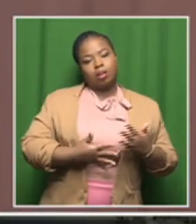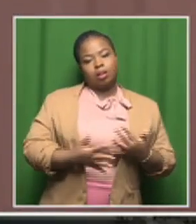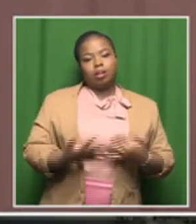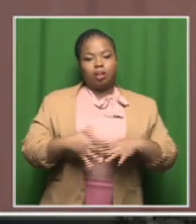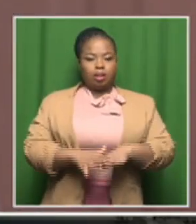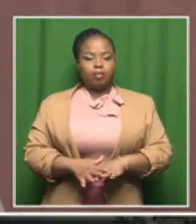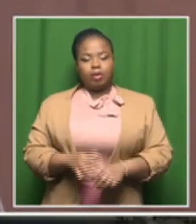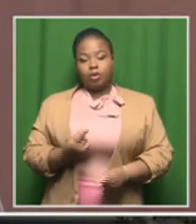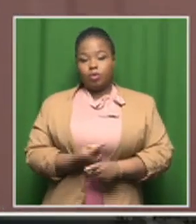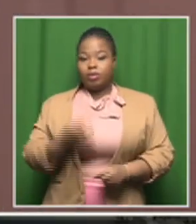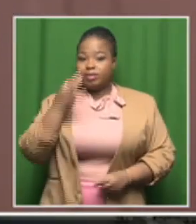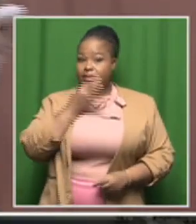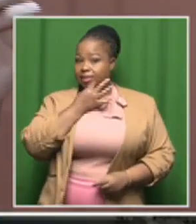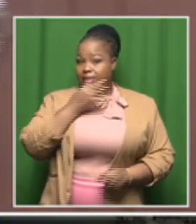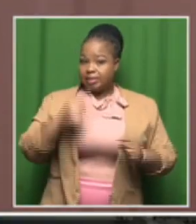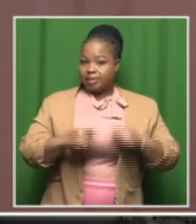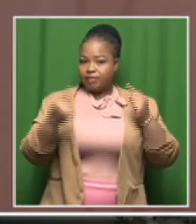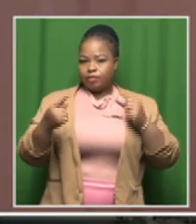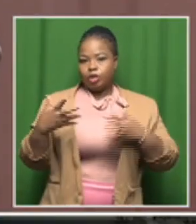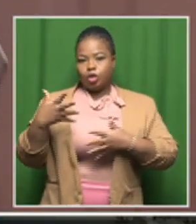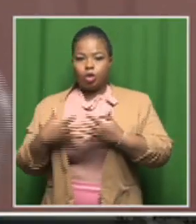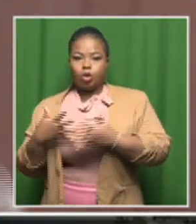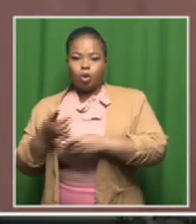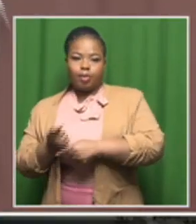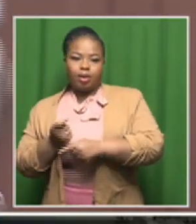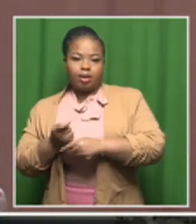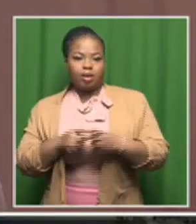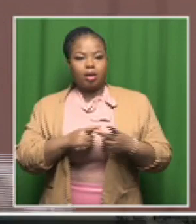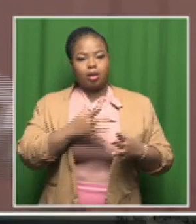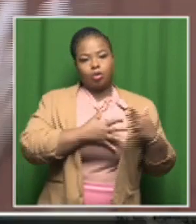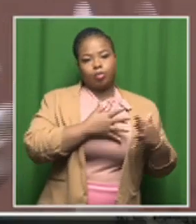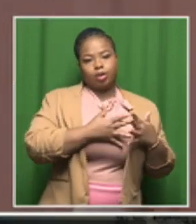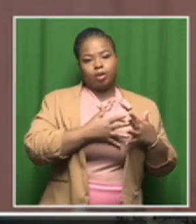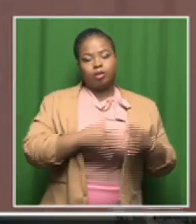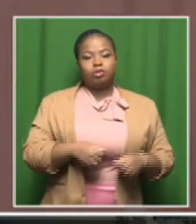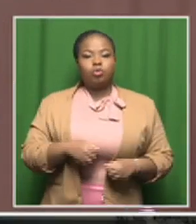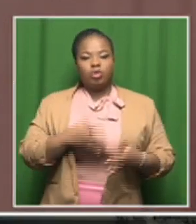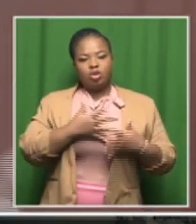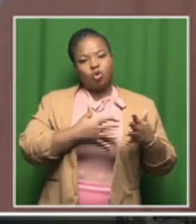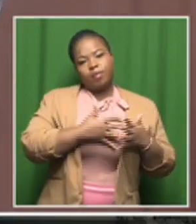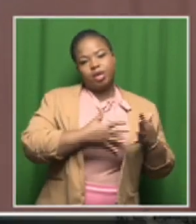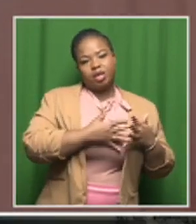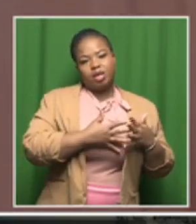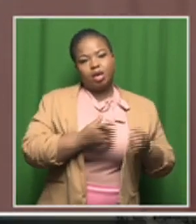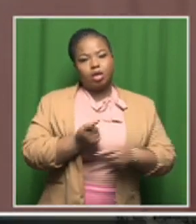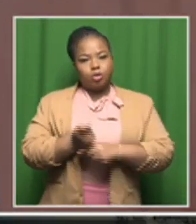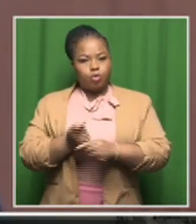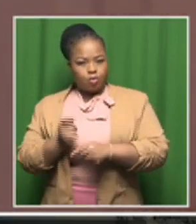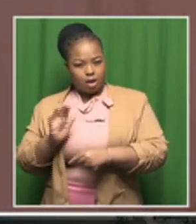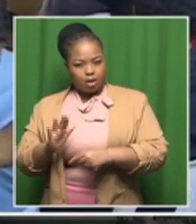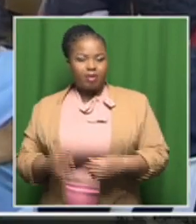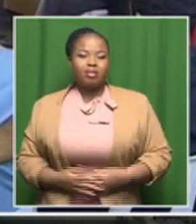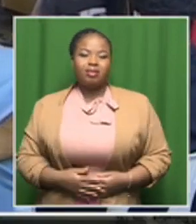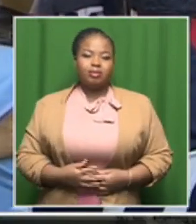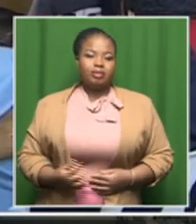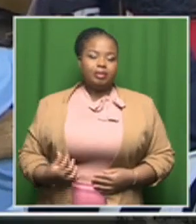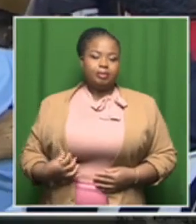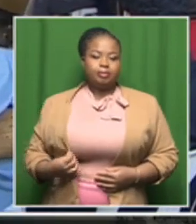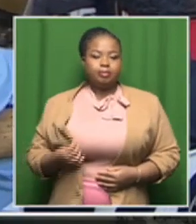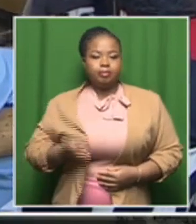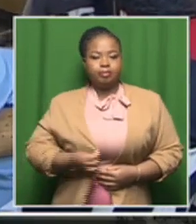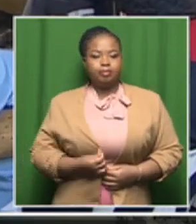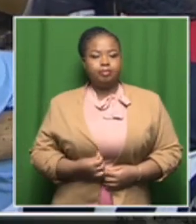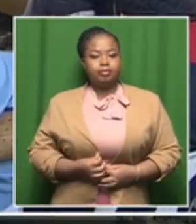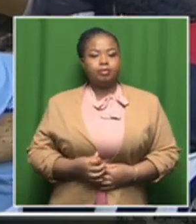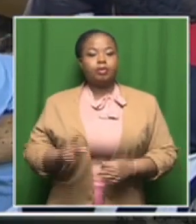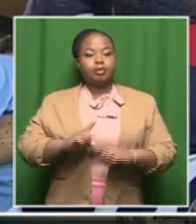said this, for me there was a difference between comedy and humor. Comedy is a joke, which I love, but I always start with a punchline, so that doesn't help.